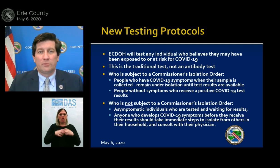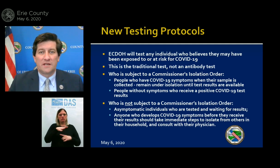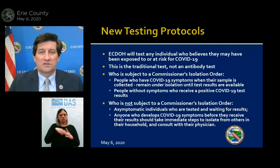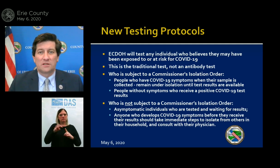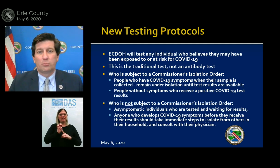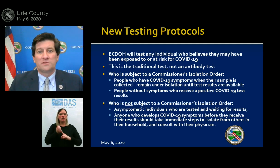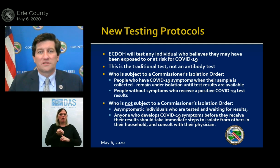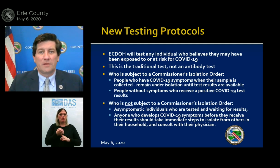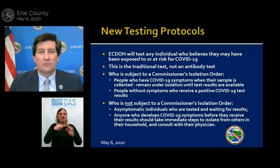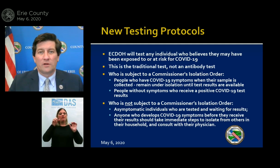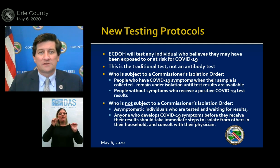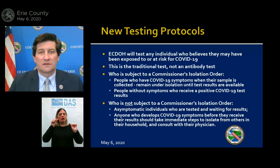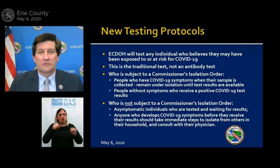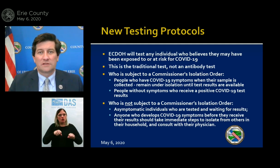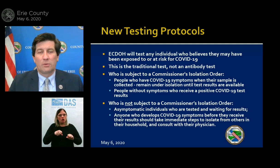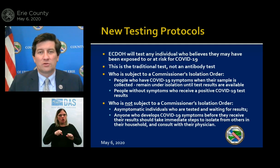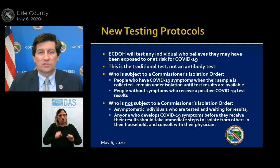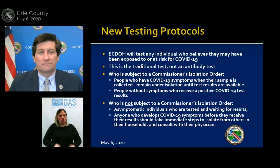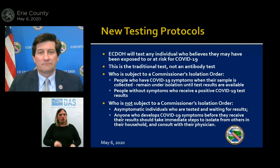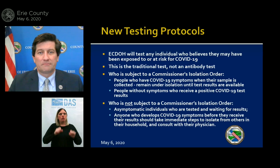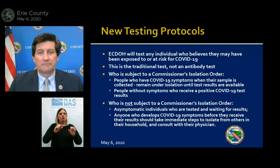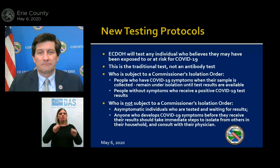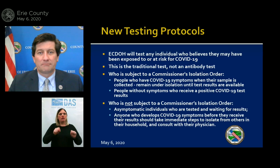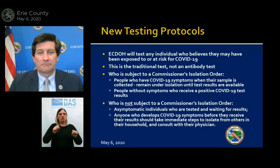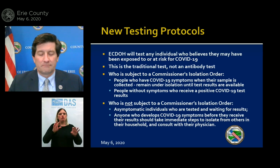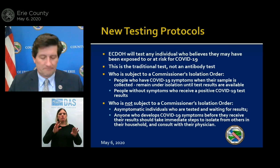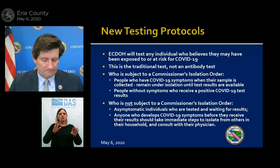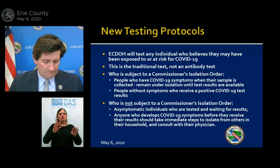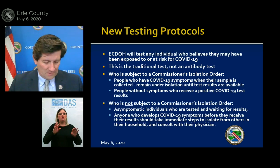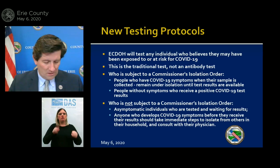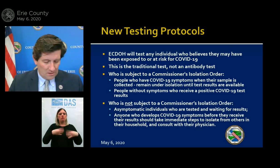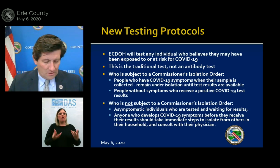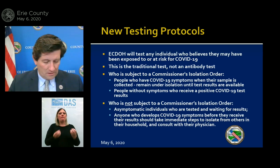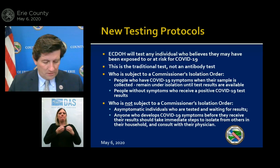one that potentially puts them at risk of exposure.